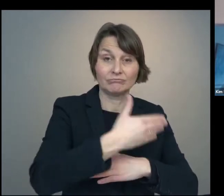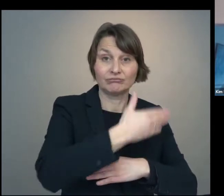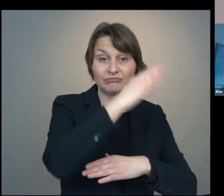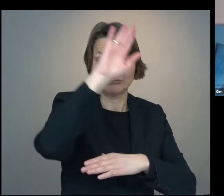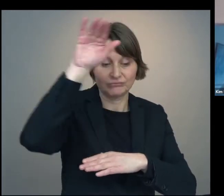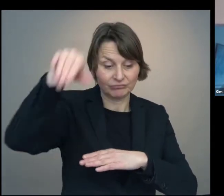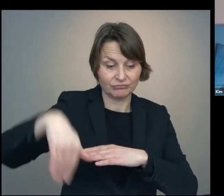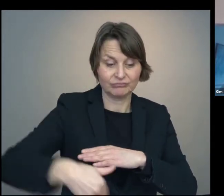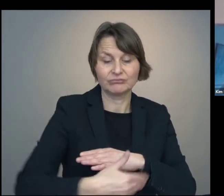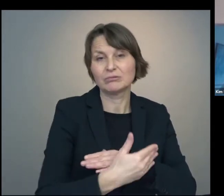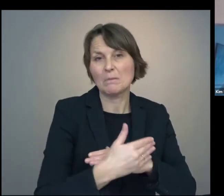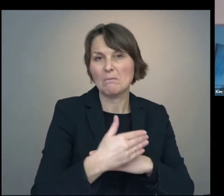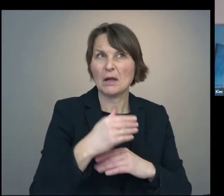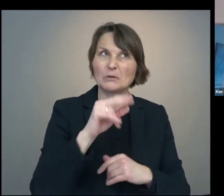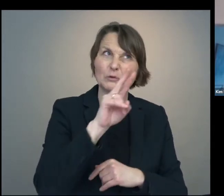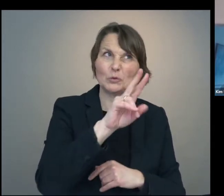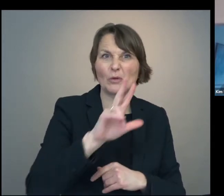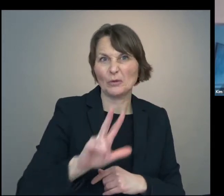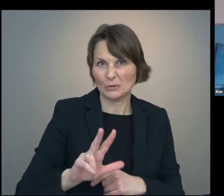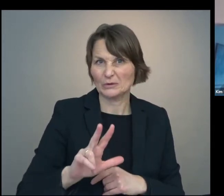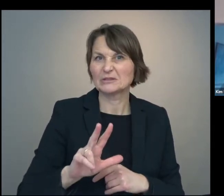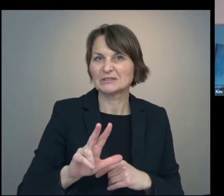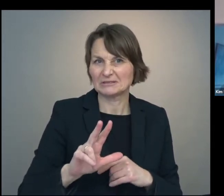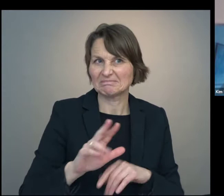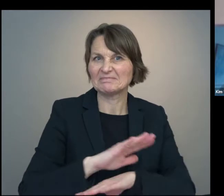That could very well be expanded.